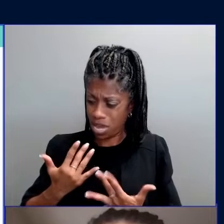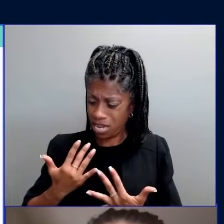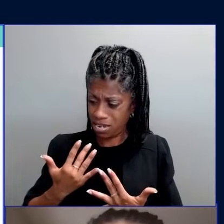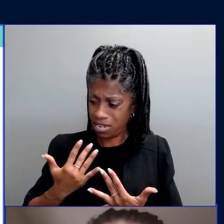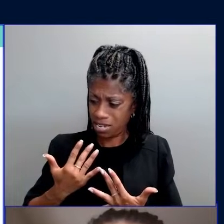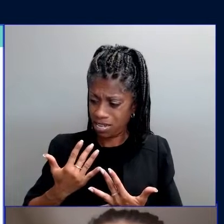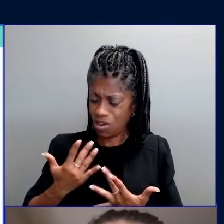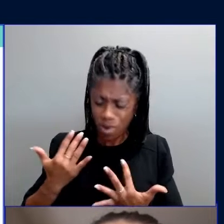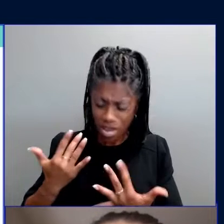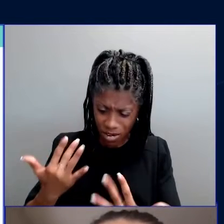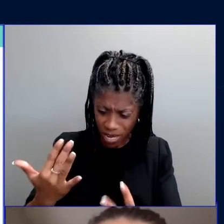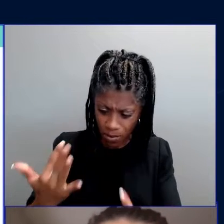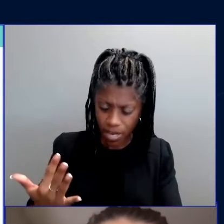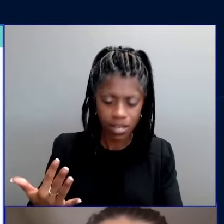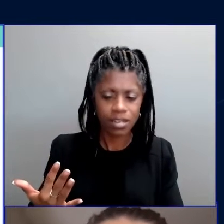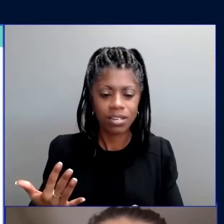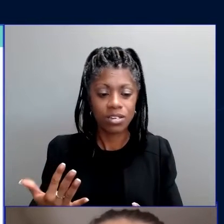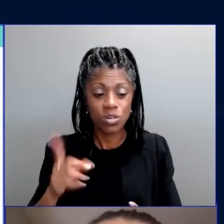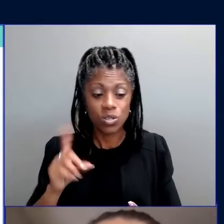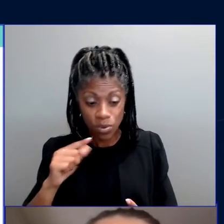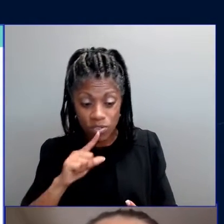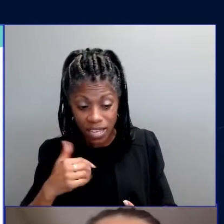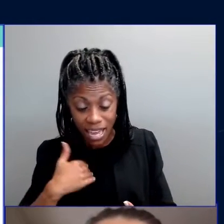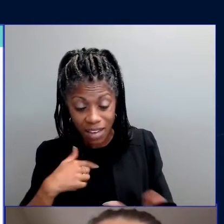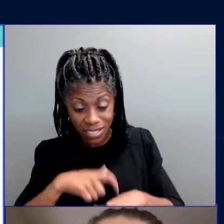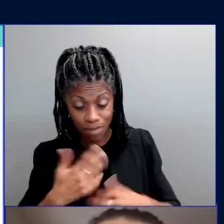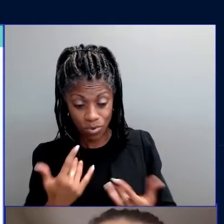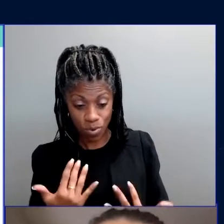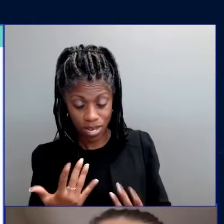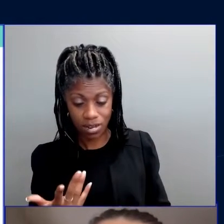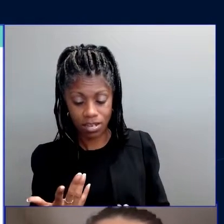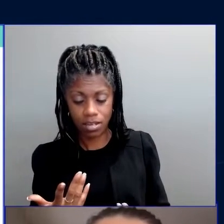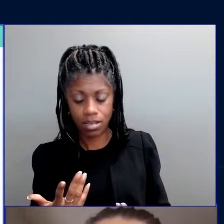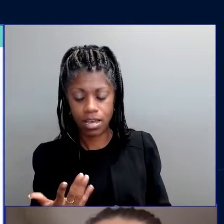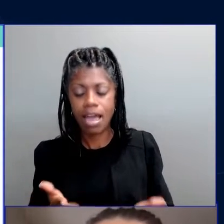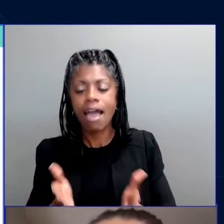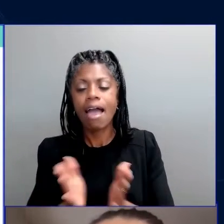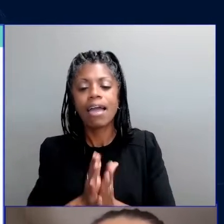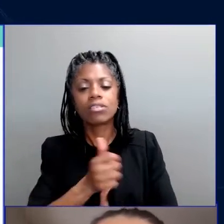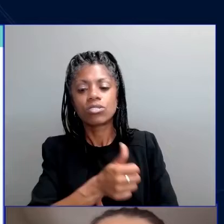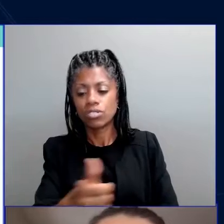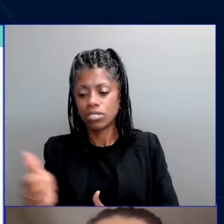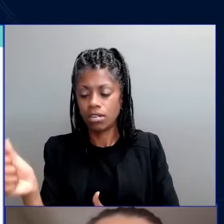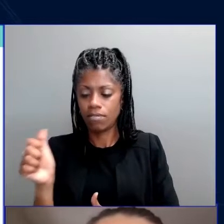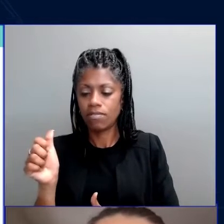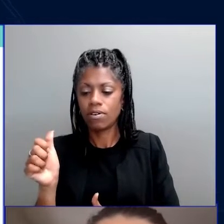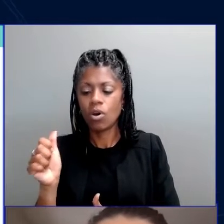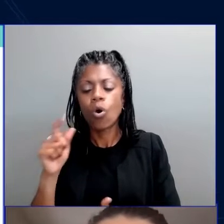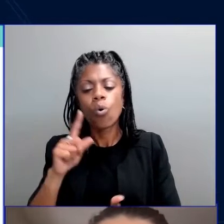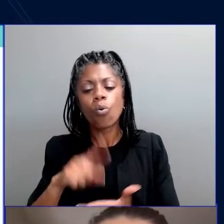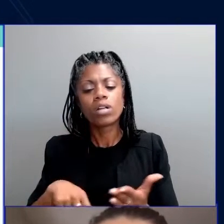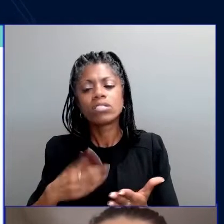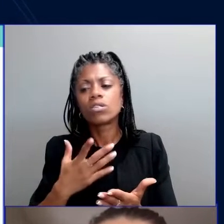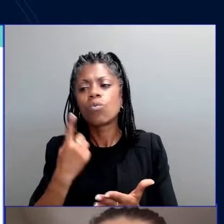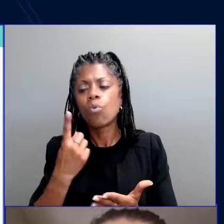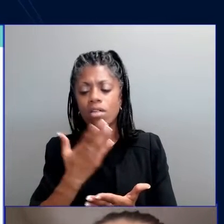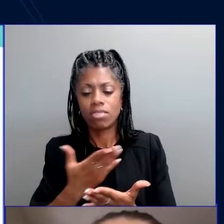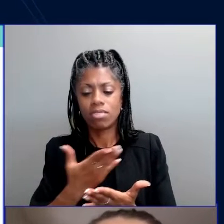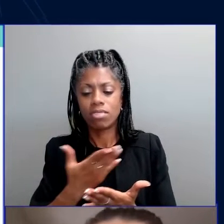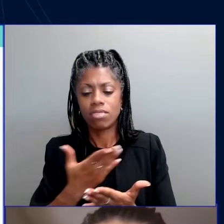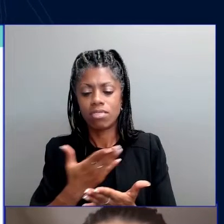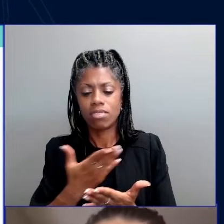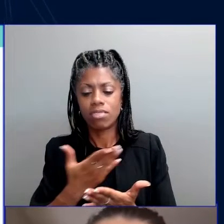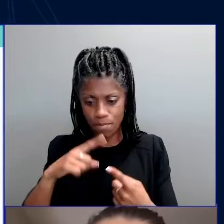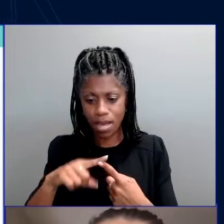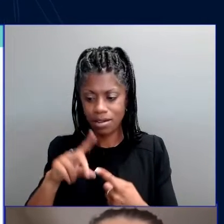wait. Ask yourself, what is one thing you learned about disability that may not have been the whole truth? What is